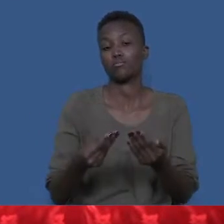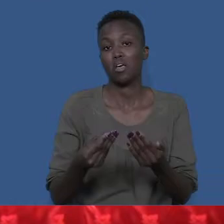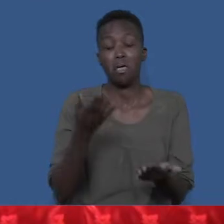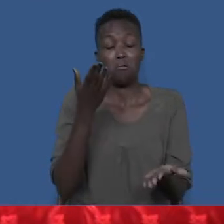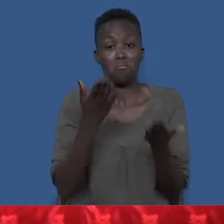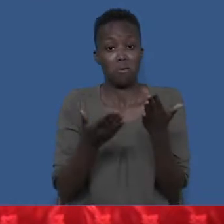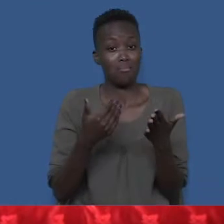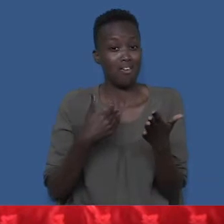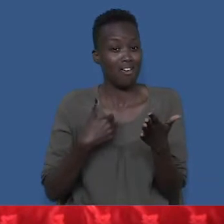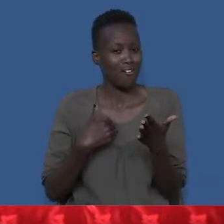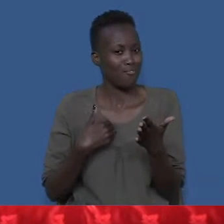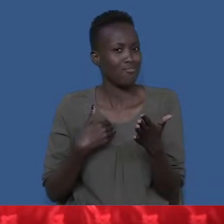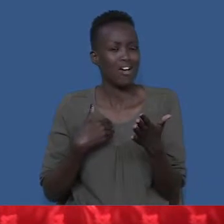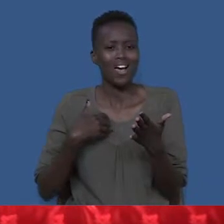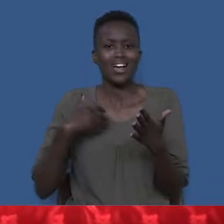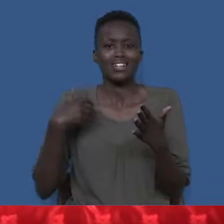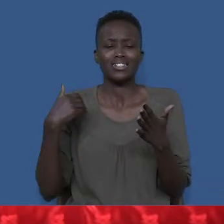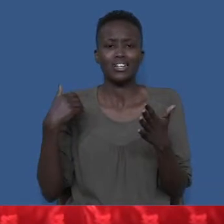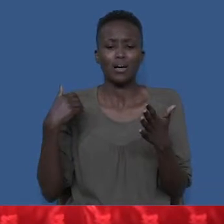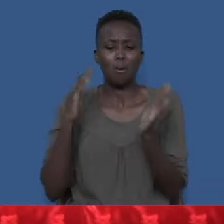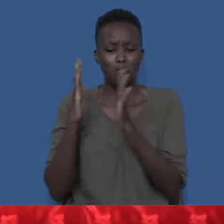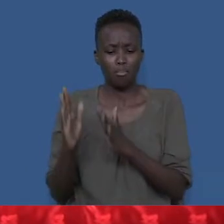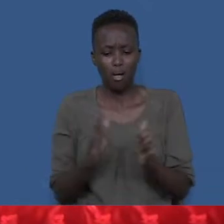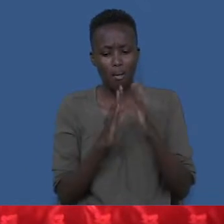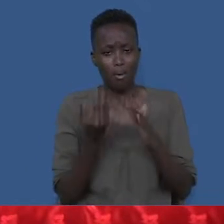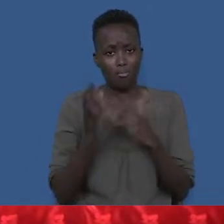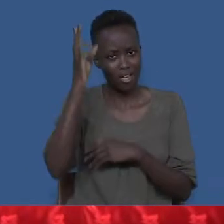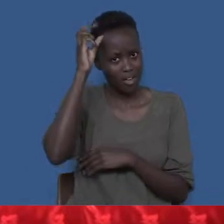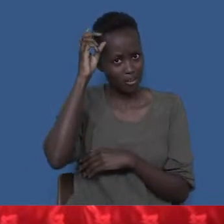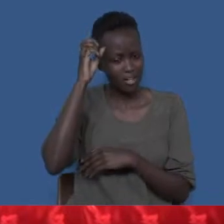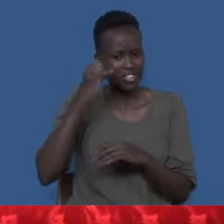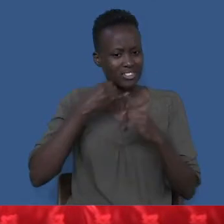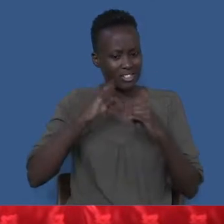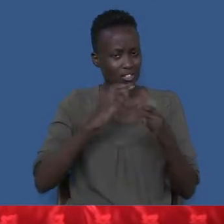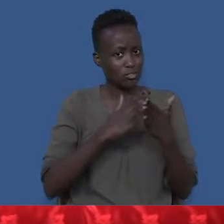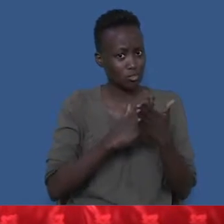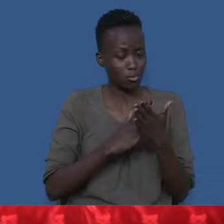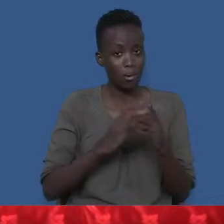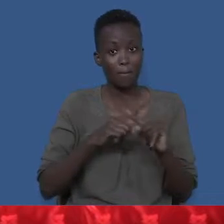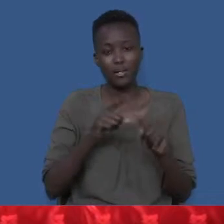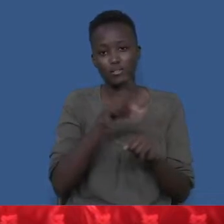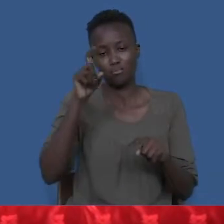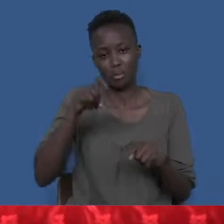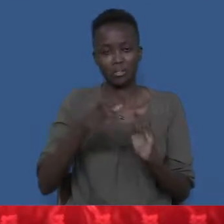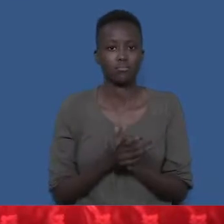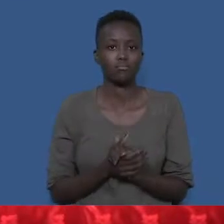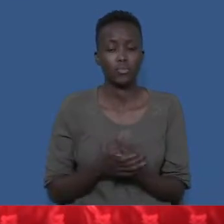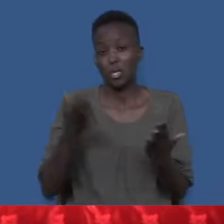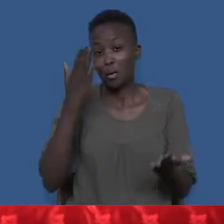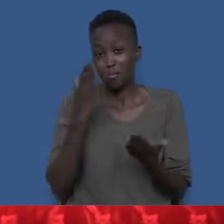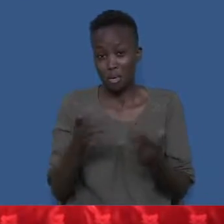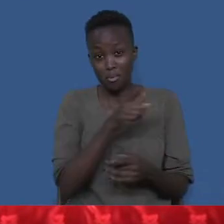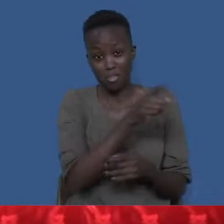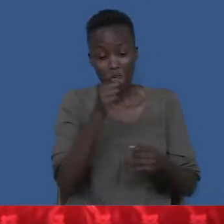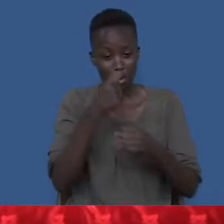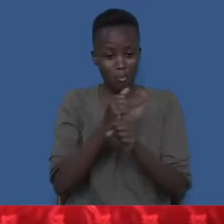despite the plottings of Satan. And maybe, may I speak to you? Maybe in your workplace, there